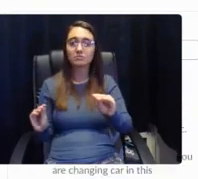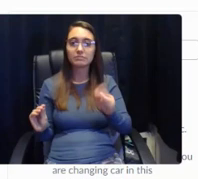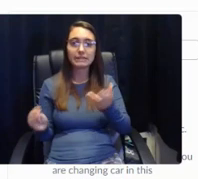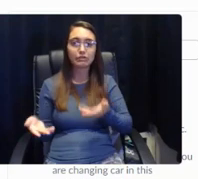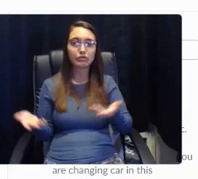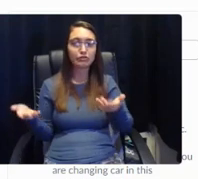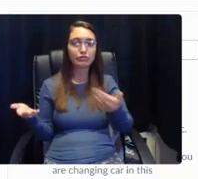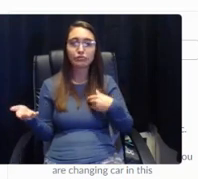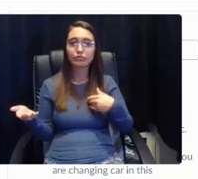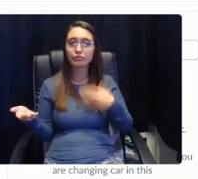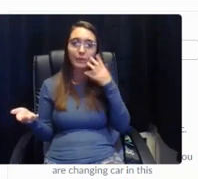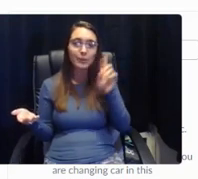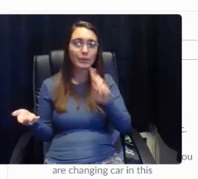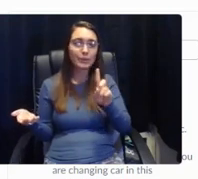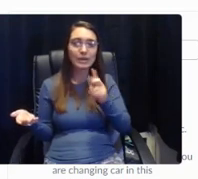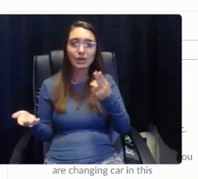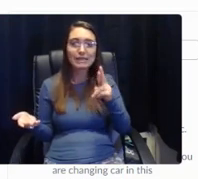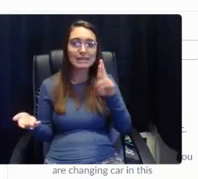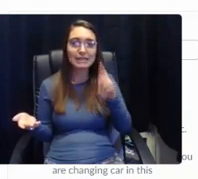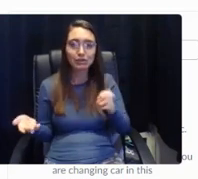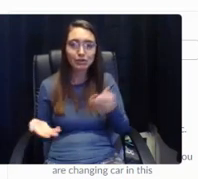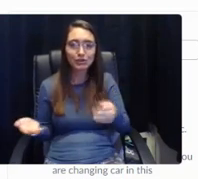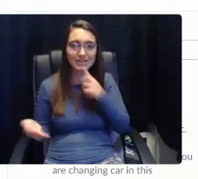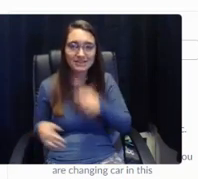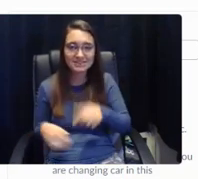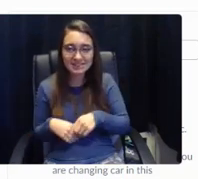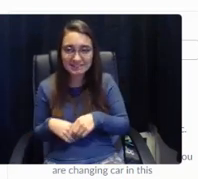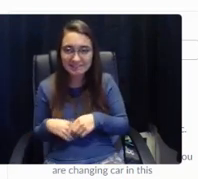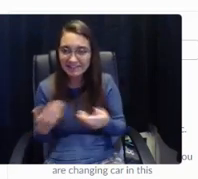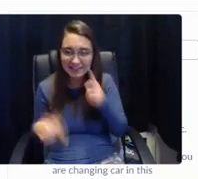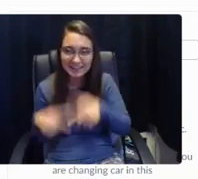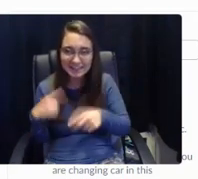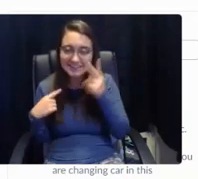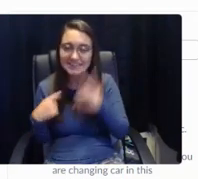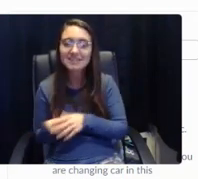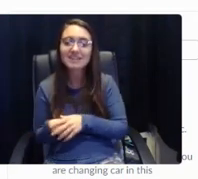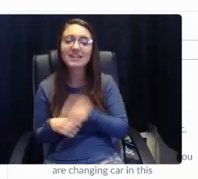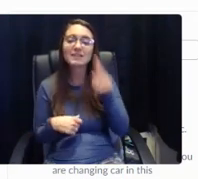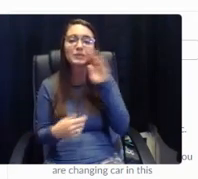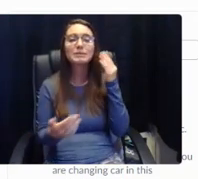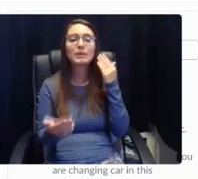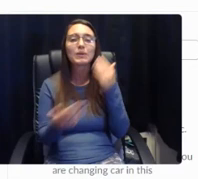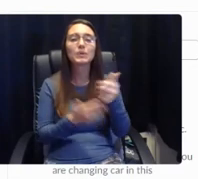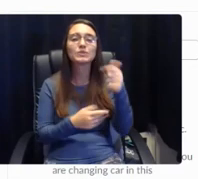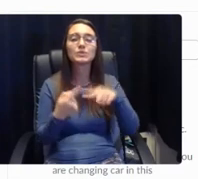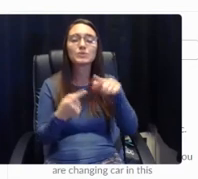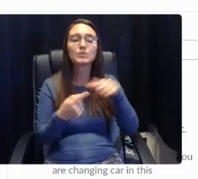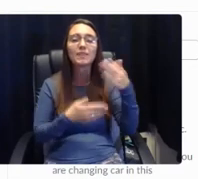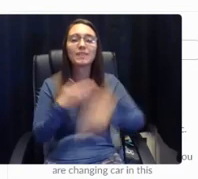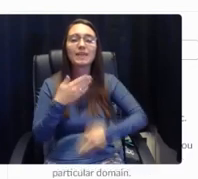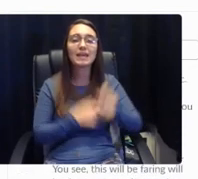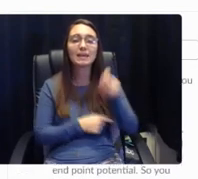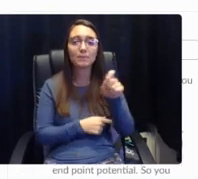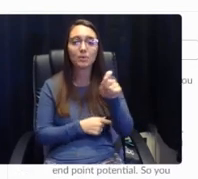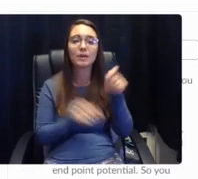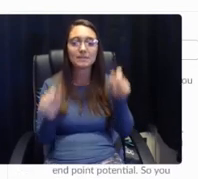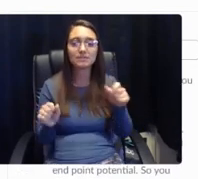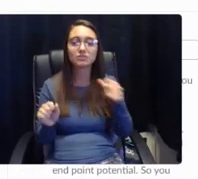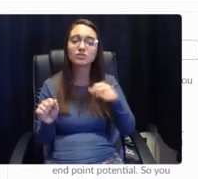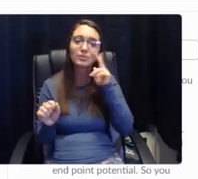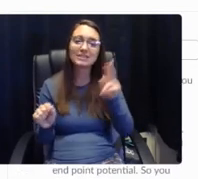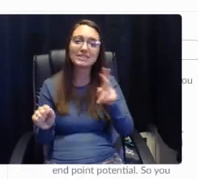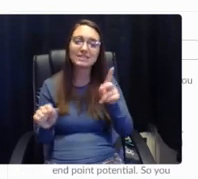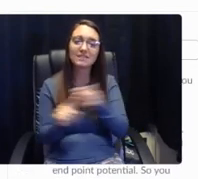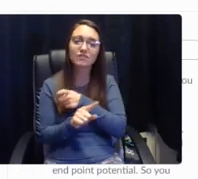this will be ferrium will be the one most close to the endpoint potential. So it will allow you to see from the reduction